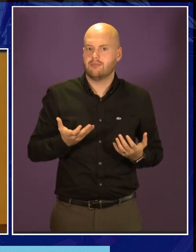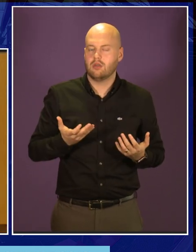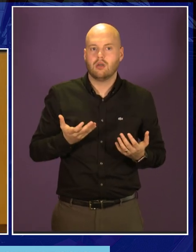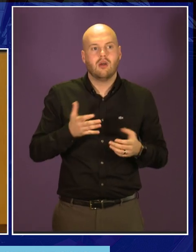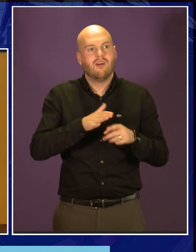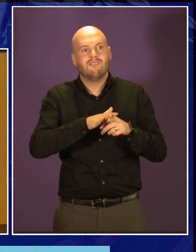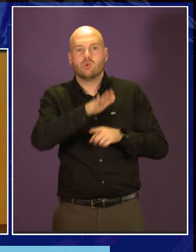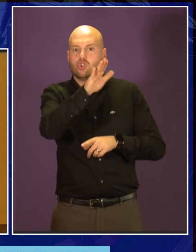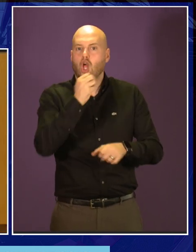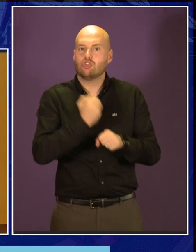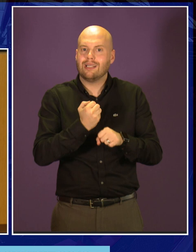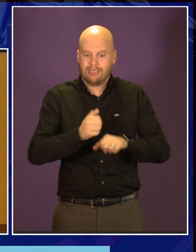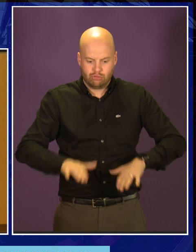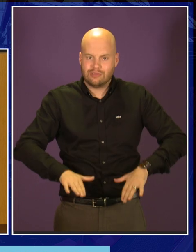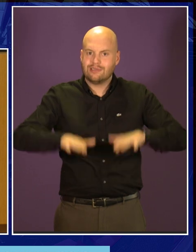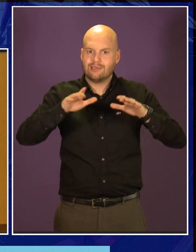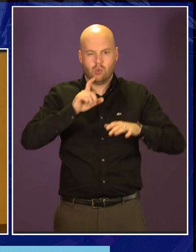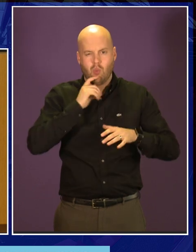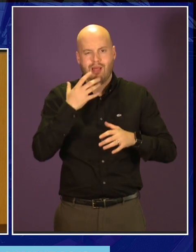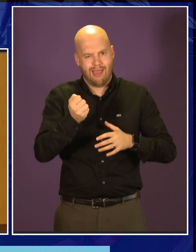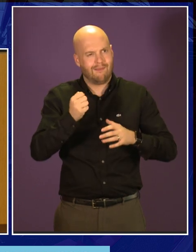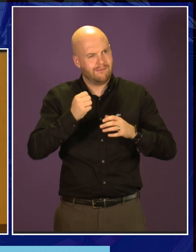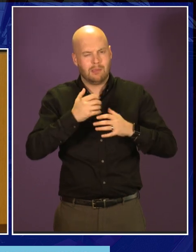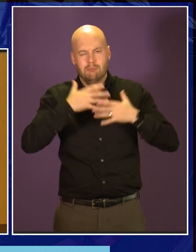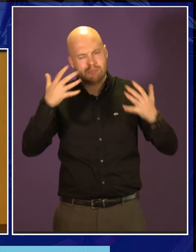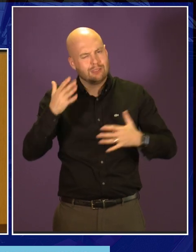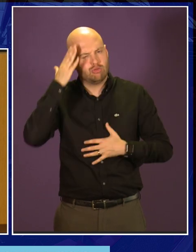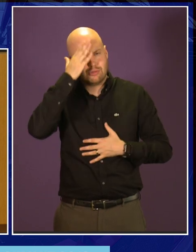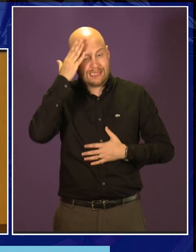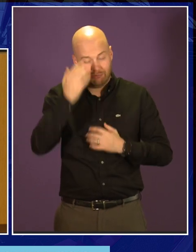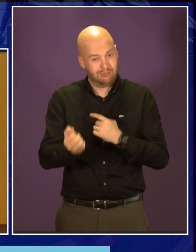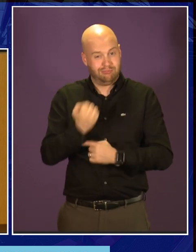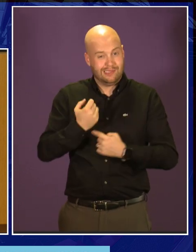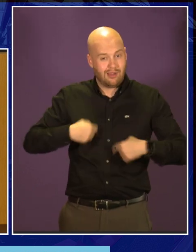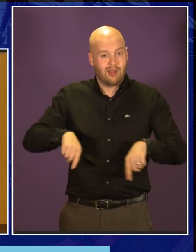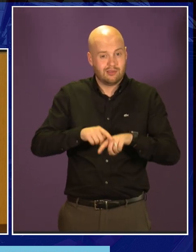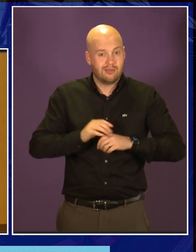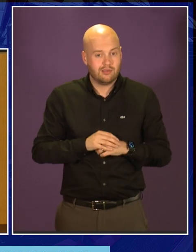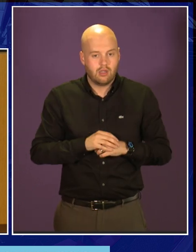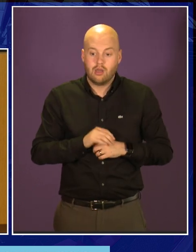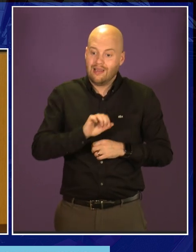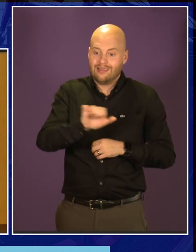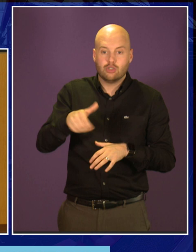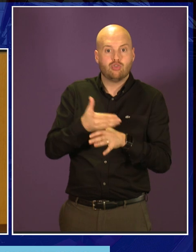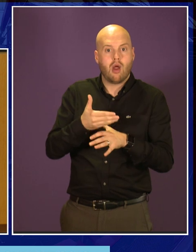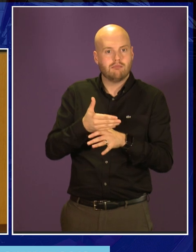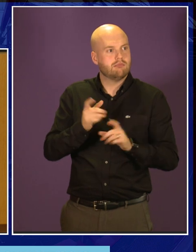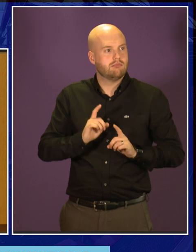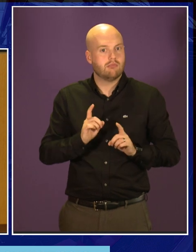generations will have bigger and better dreams than us, and that our core job is to ensure that they'll have the tools to realize